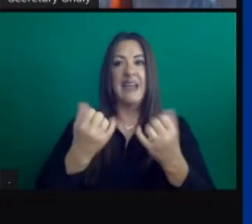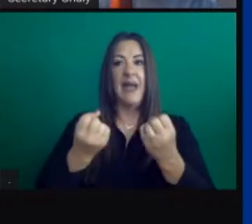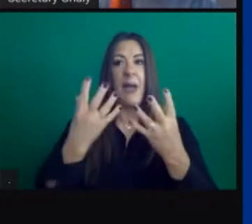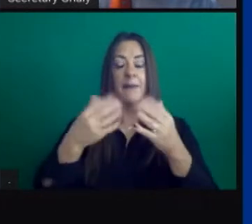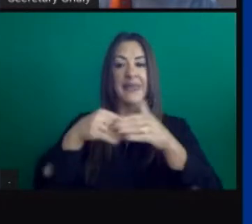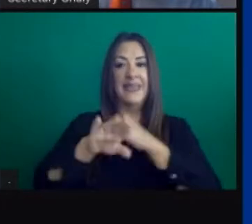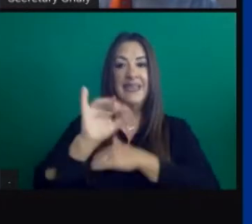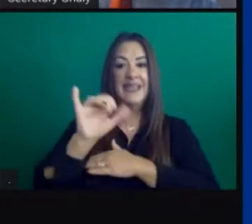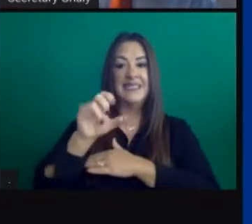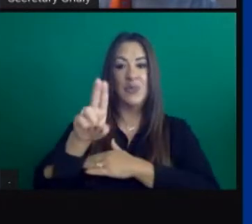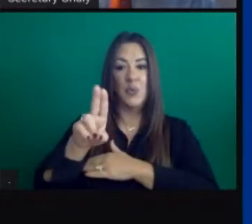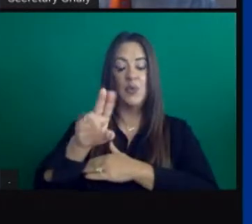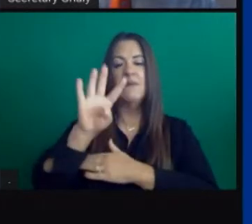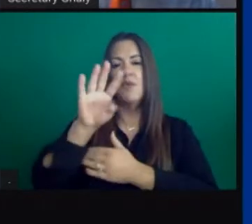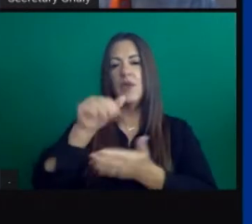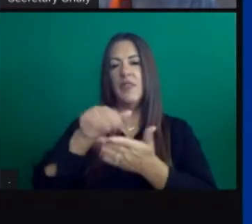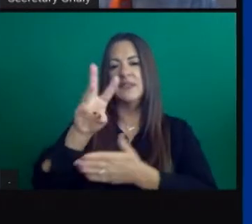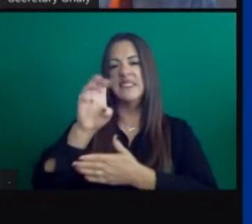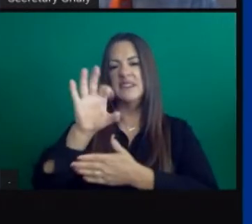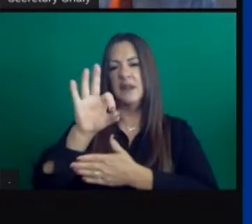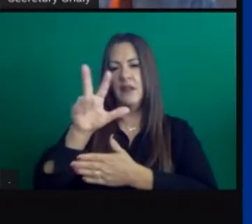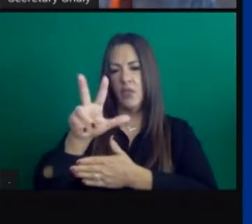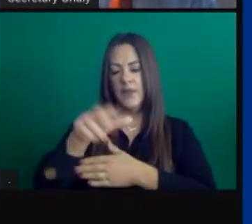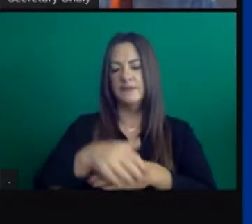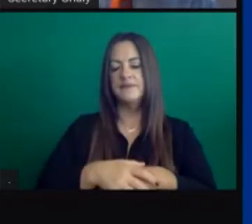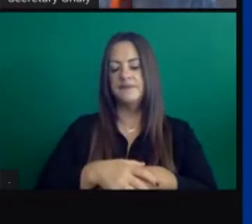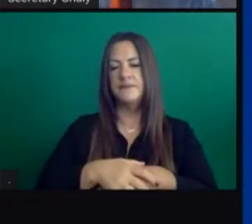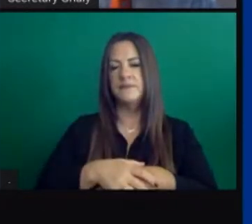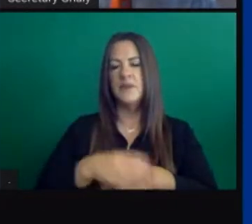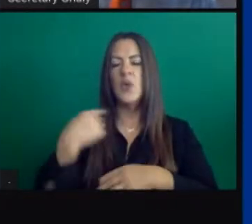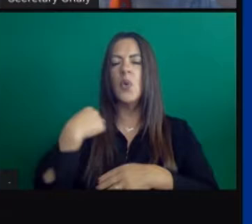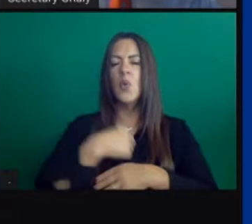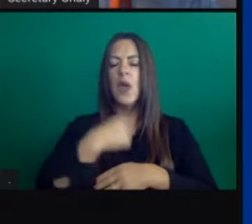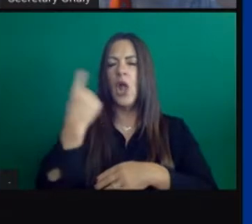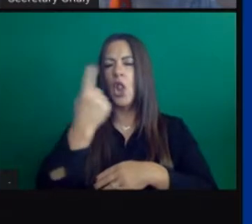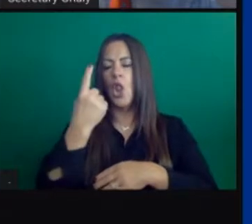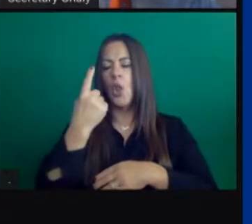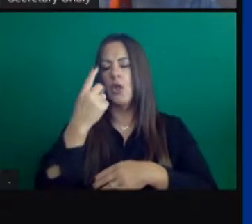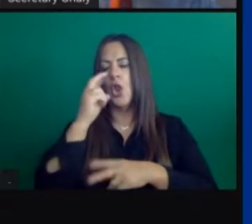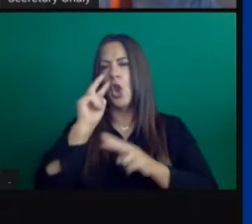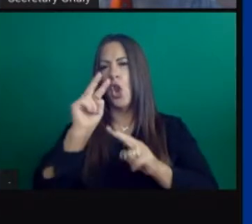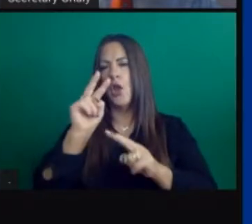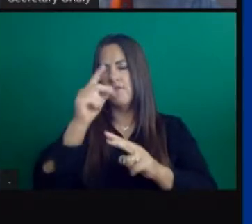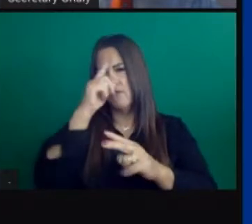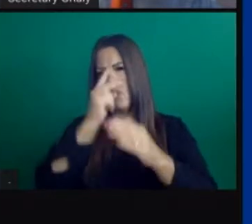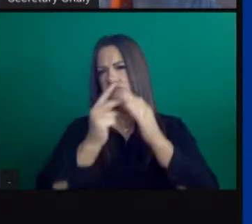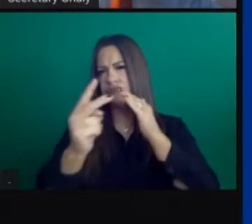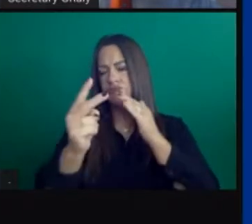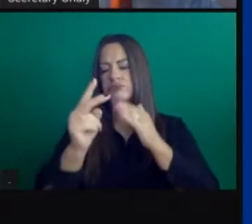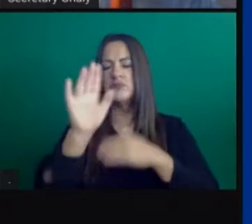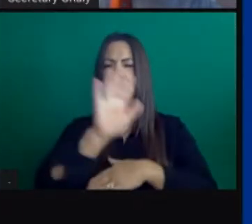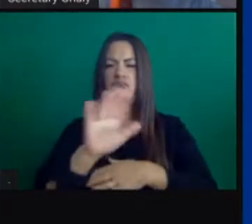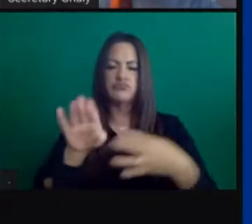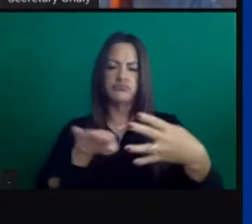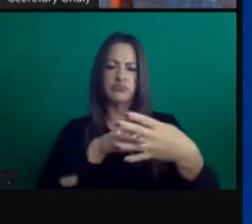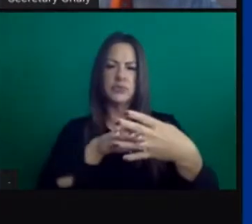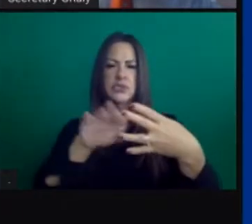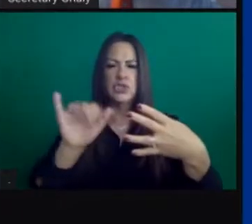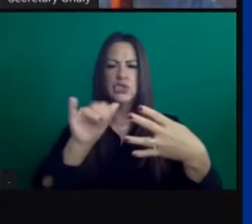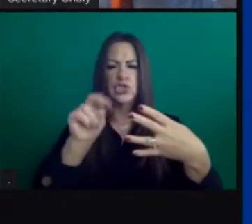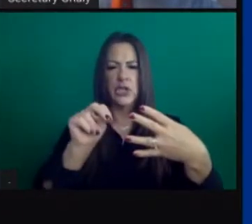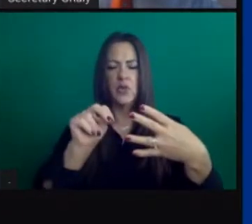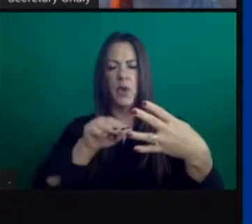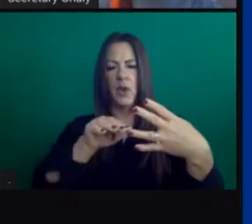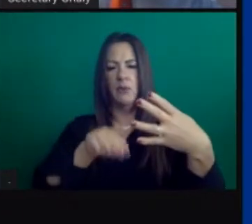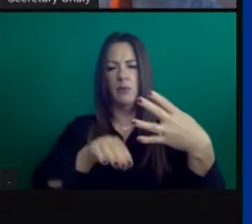4,693. I'll remind you that we often look for projections farther out. We've been looking at mid-January and the second half of